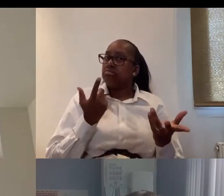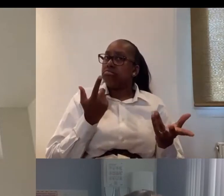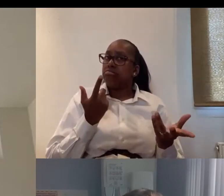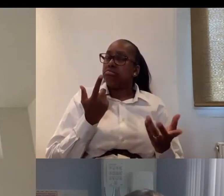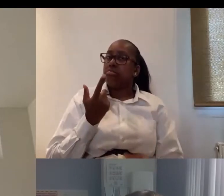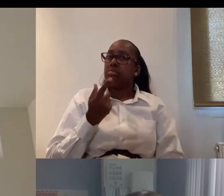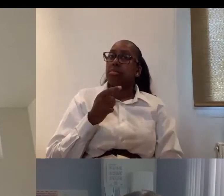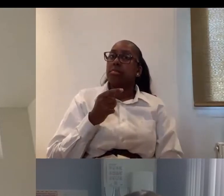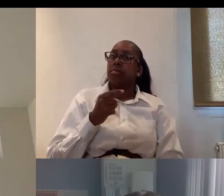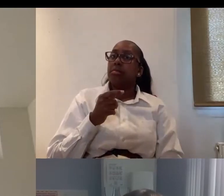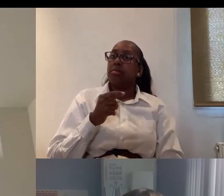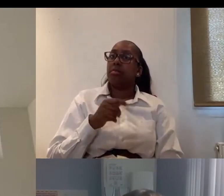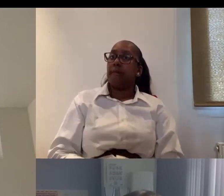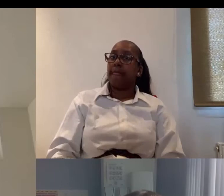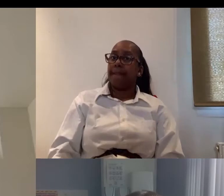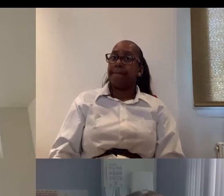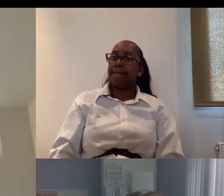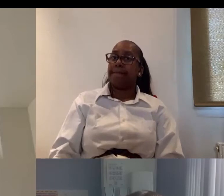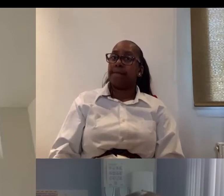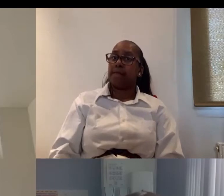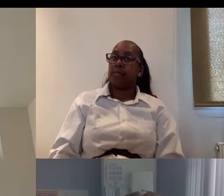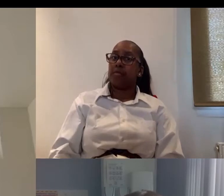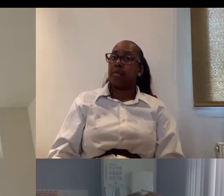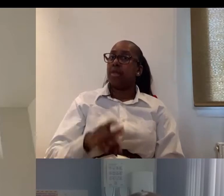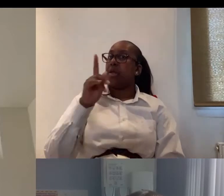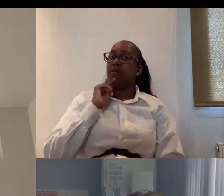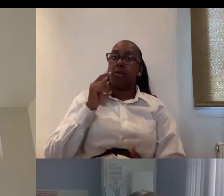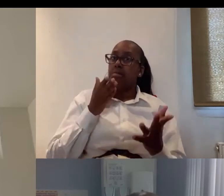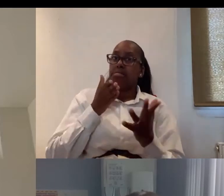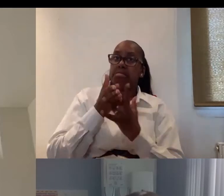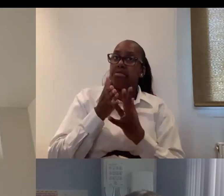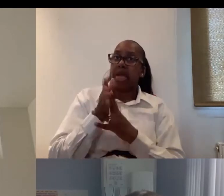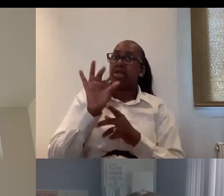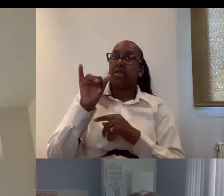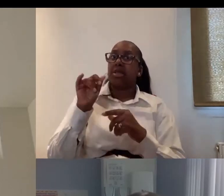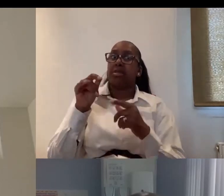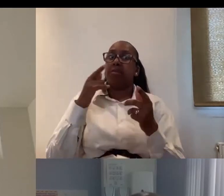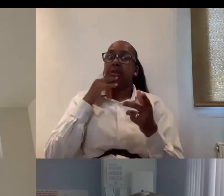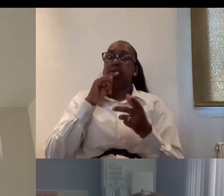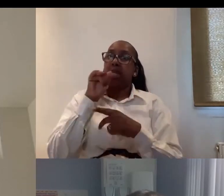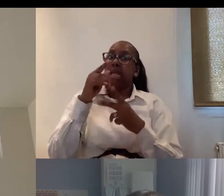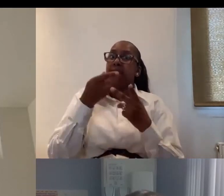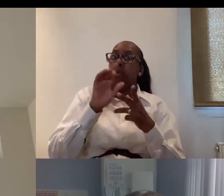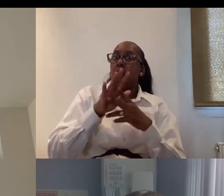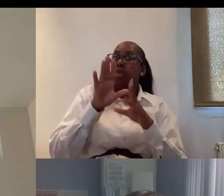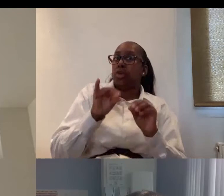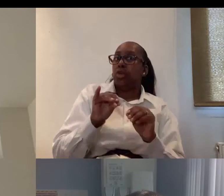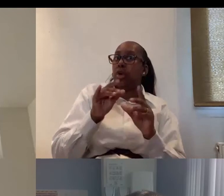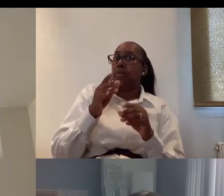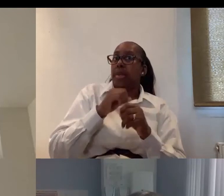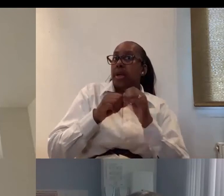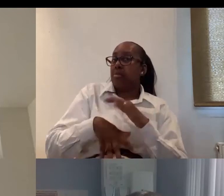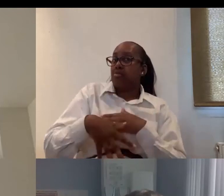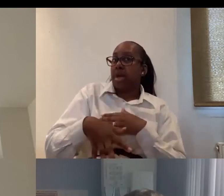So no contraindications whatsoever. There's no interaction between any contraceptive and the